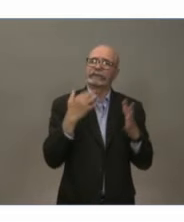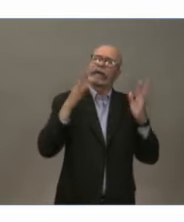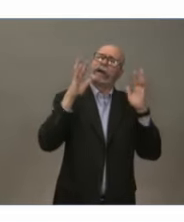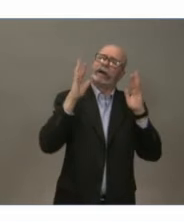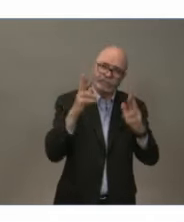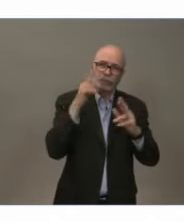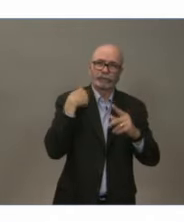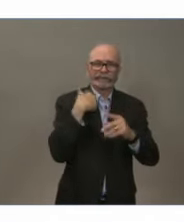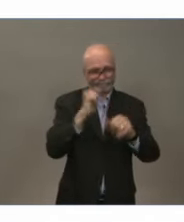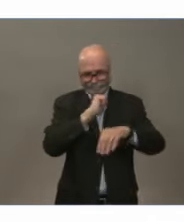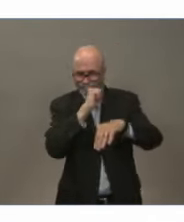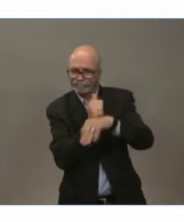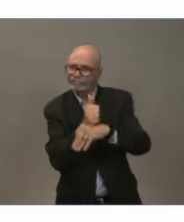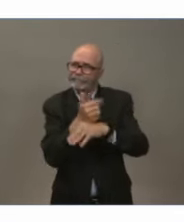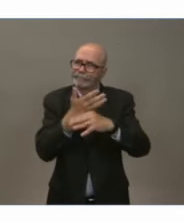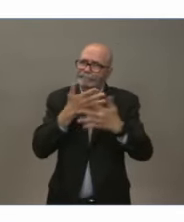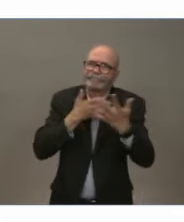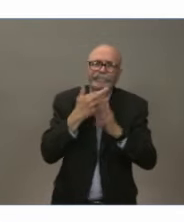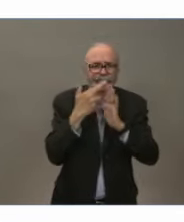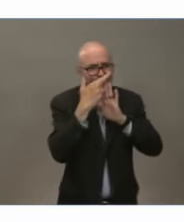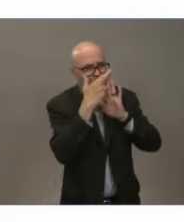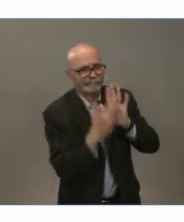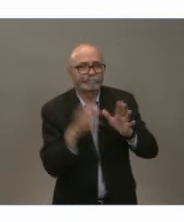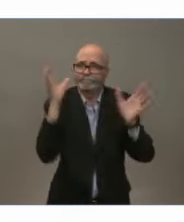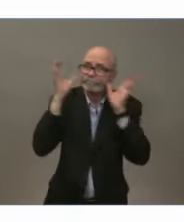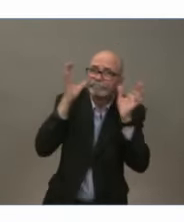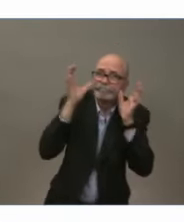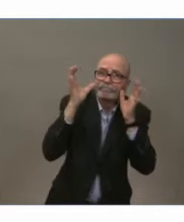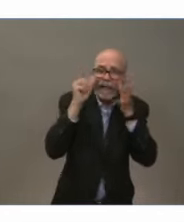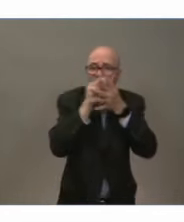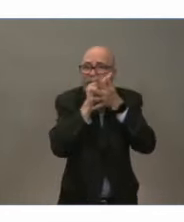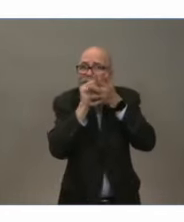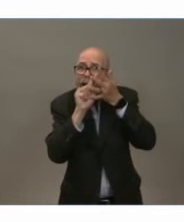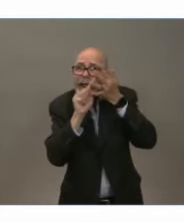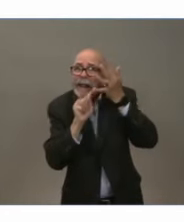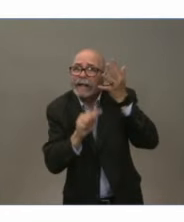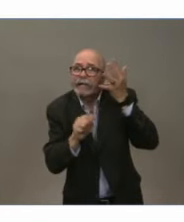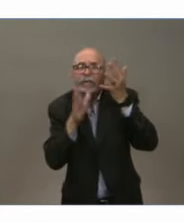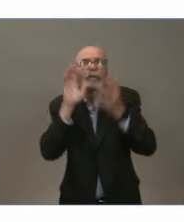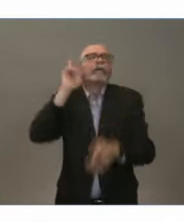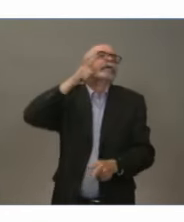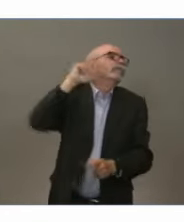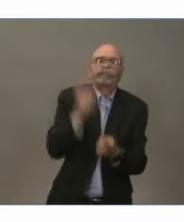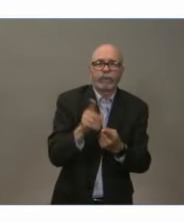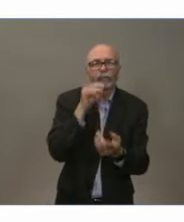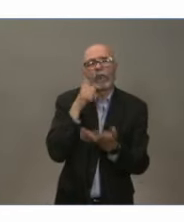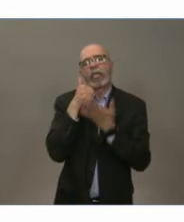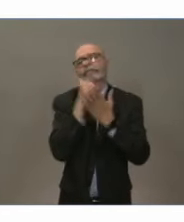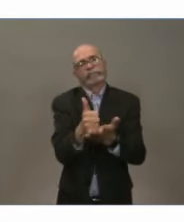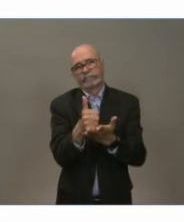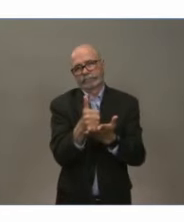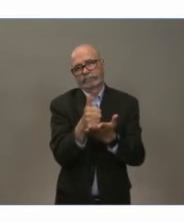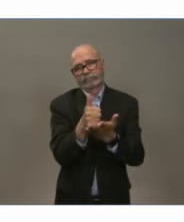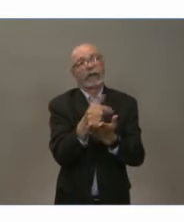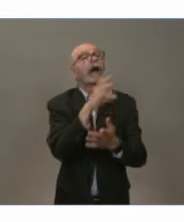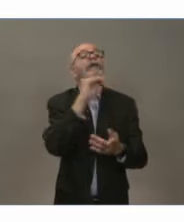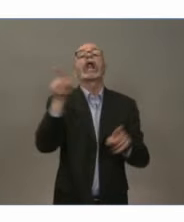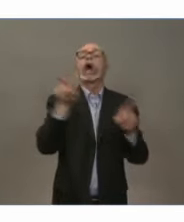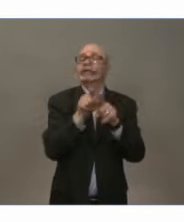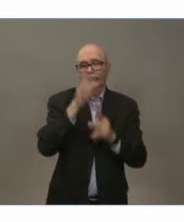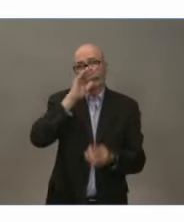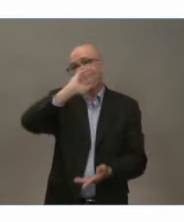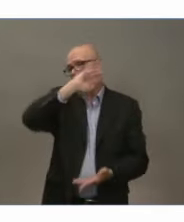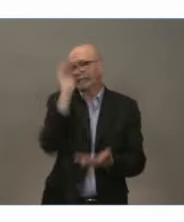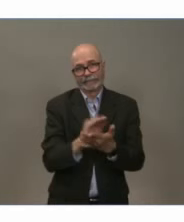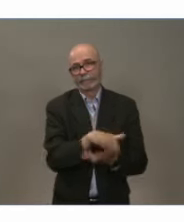with decreasing cases and hospitalizations, is what will also minimize the number of deaths in Nova Scotia. Next, we'll try Keith again. Keith Doucette,